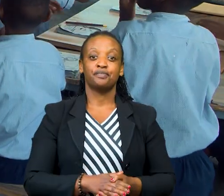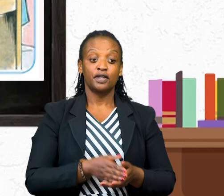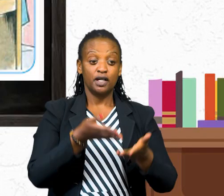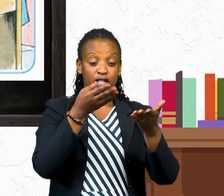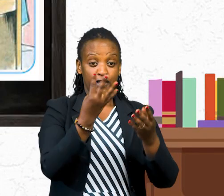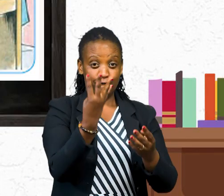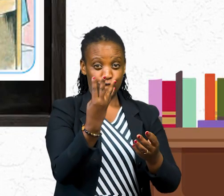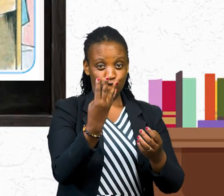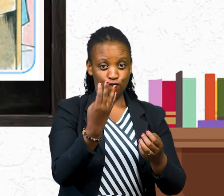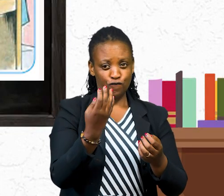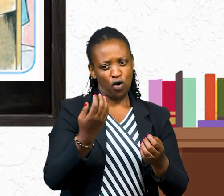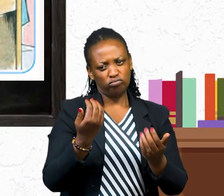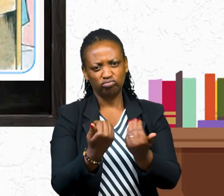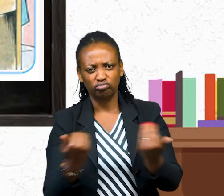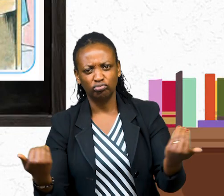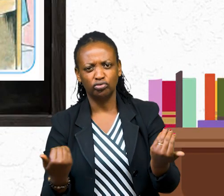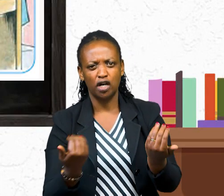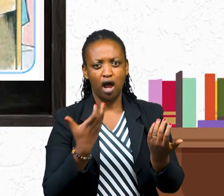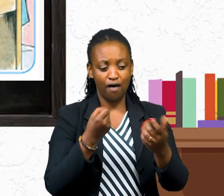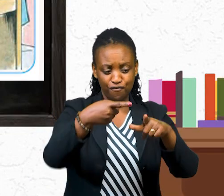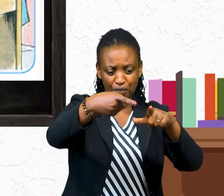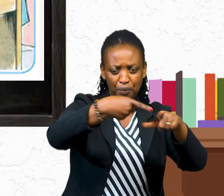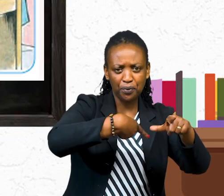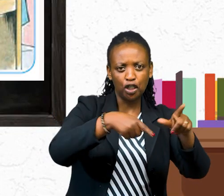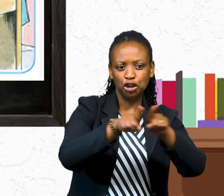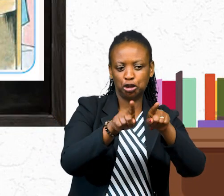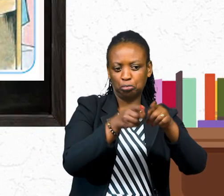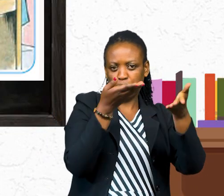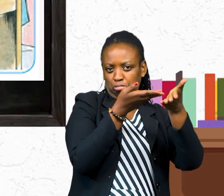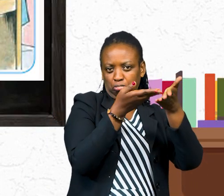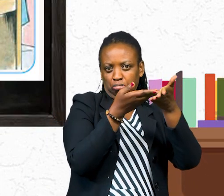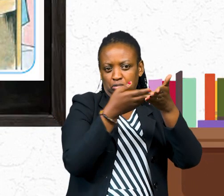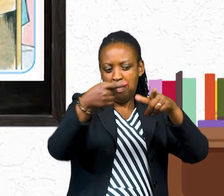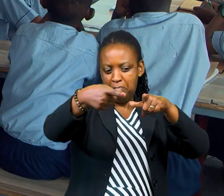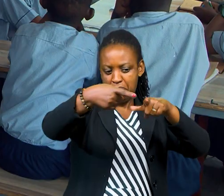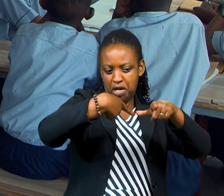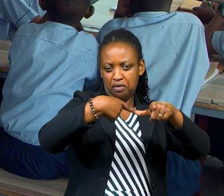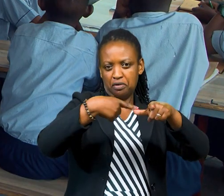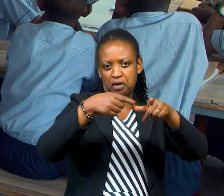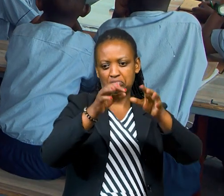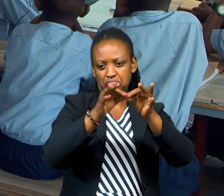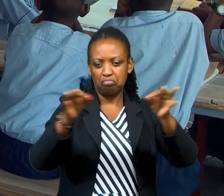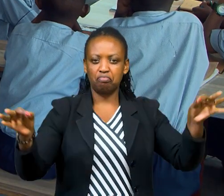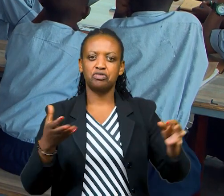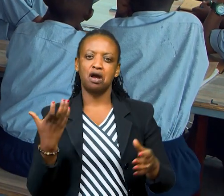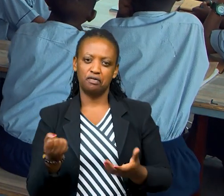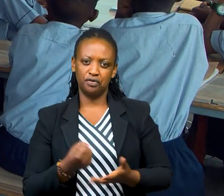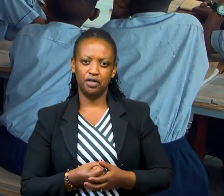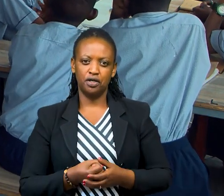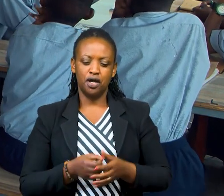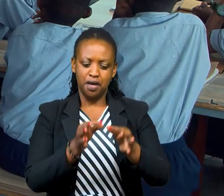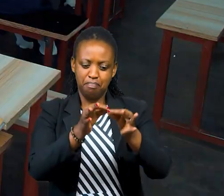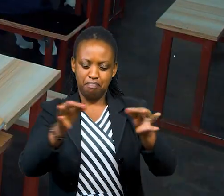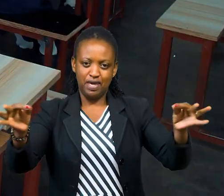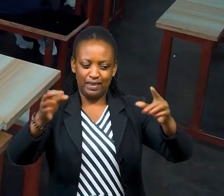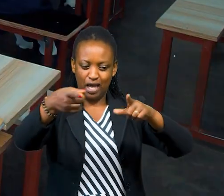Okay, these are 4 kids and they are having the meter ruler, which is like this one. This is what we call a meter ruler. Say meter